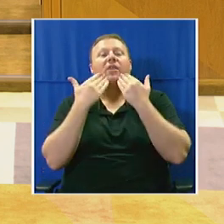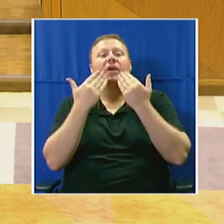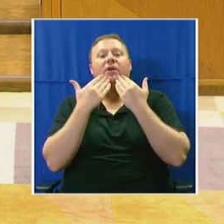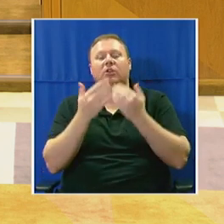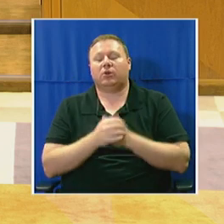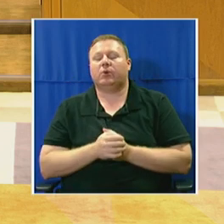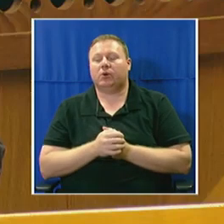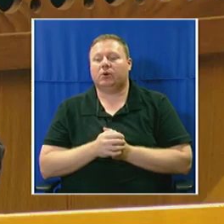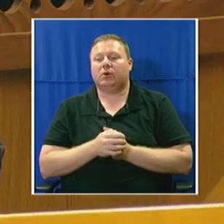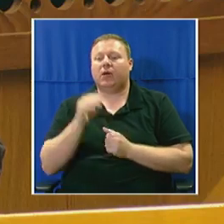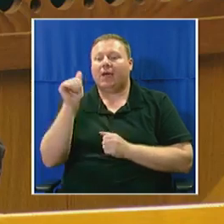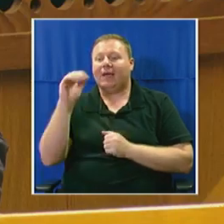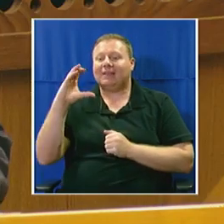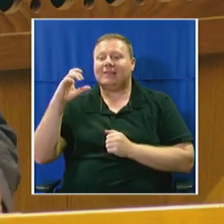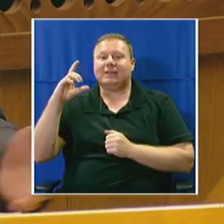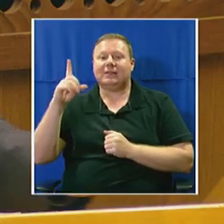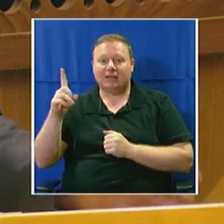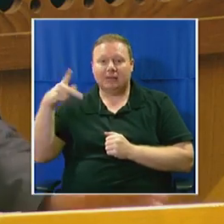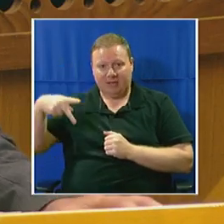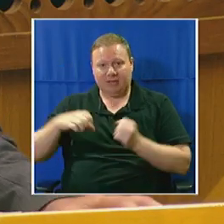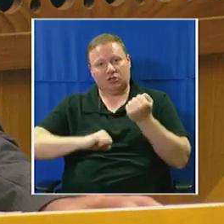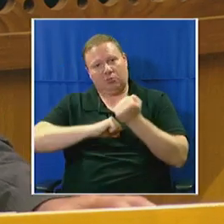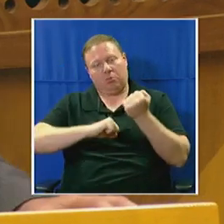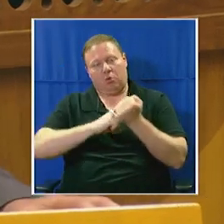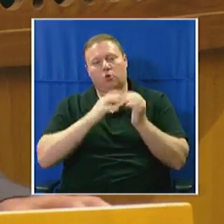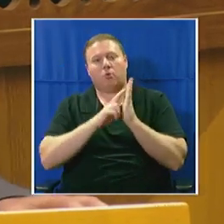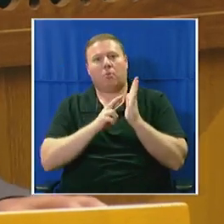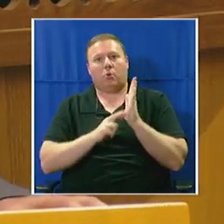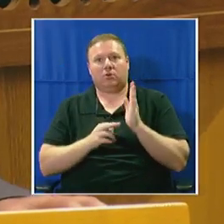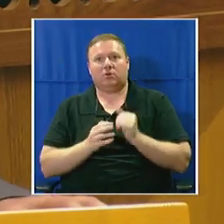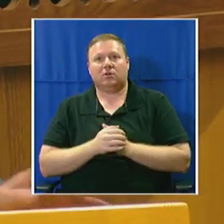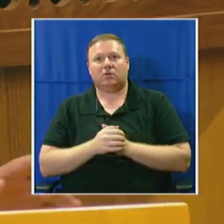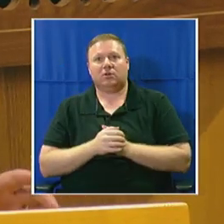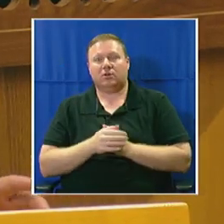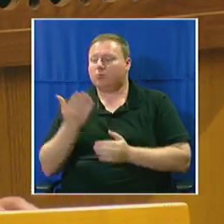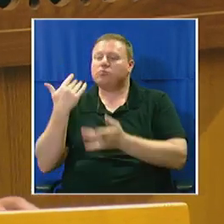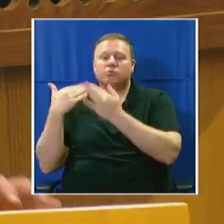you thank you honorable member the next speaker is the honorable swart